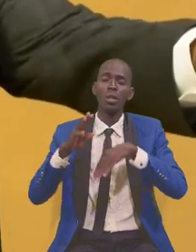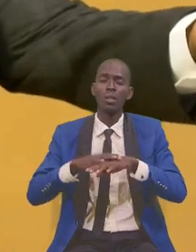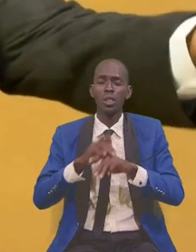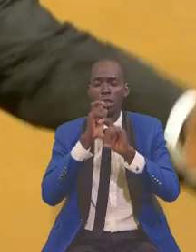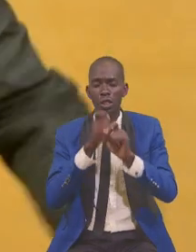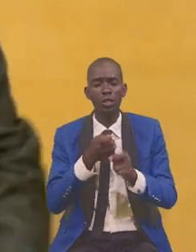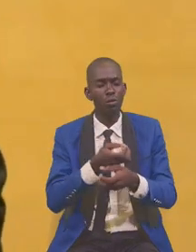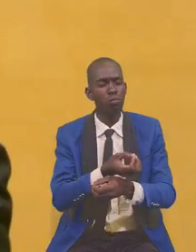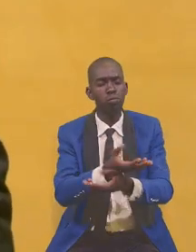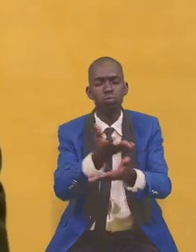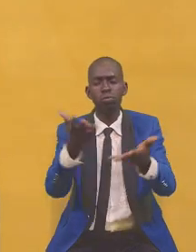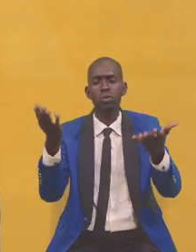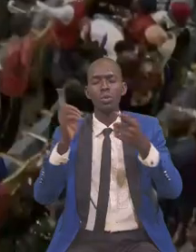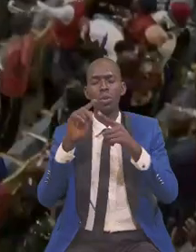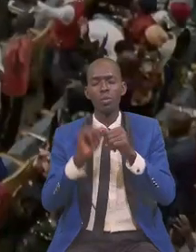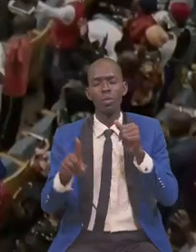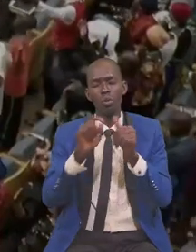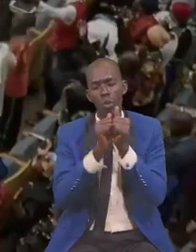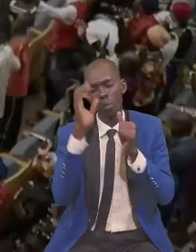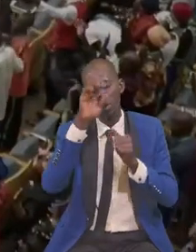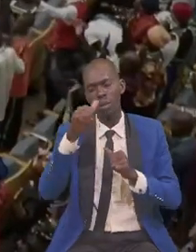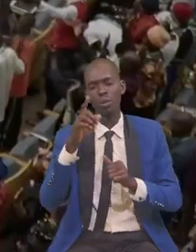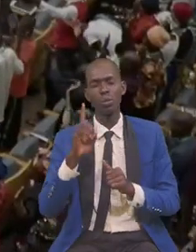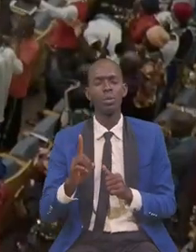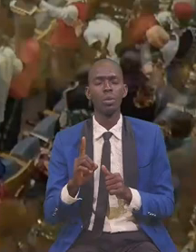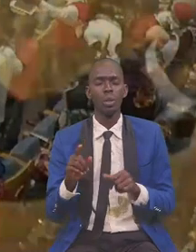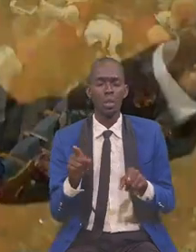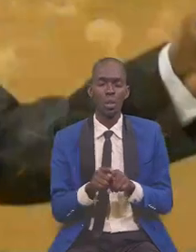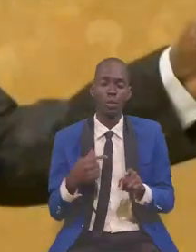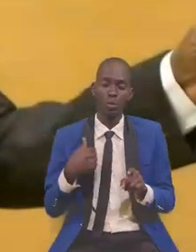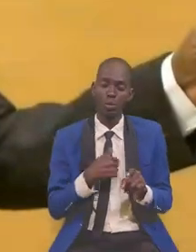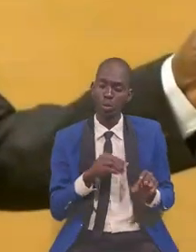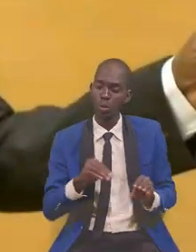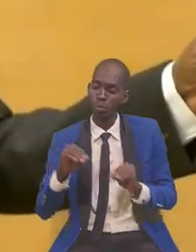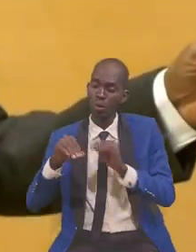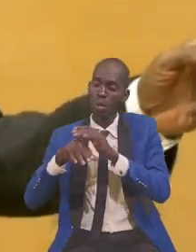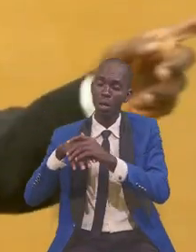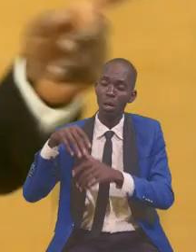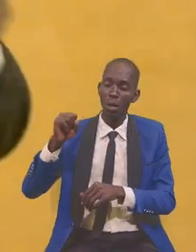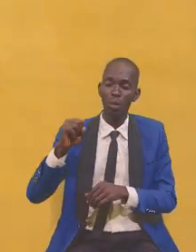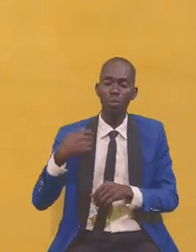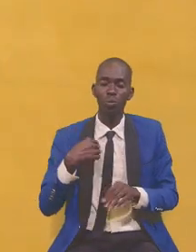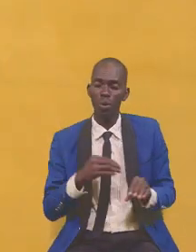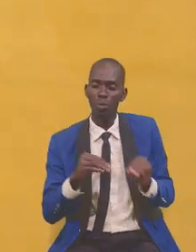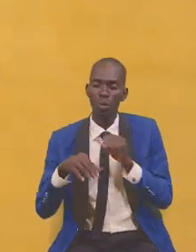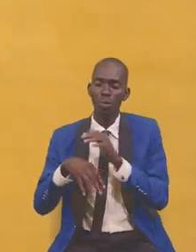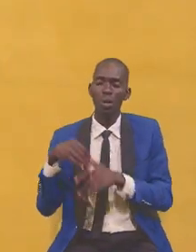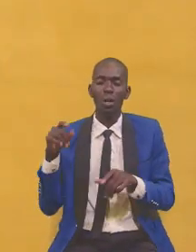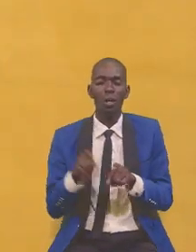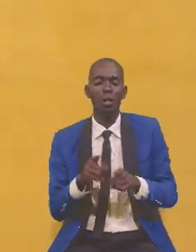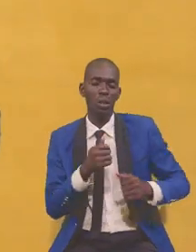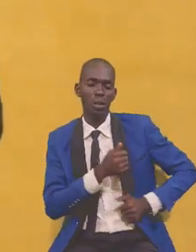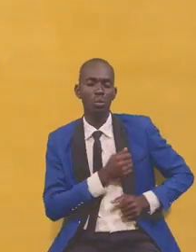to everyone without exception. Amen. And as we go out as the army of